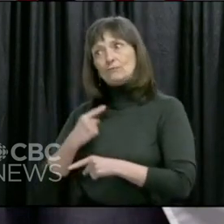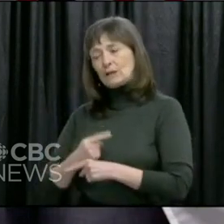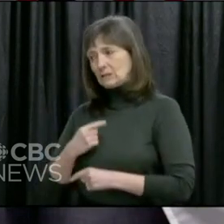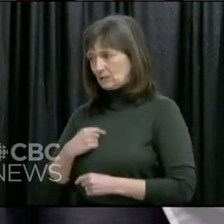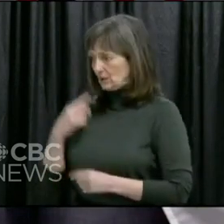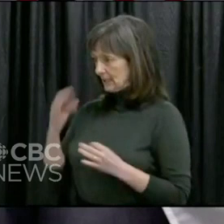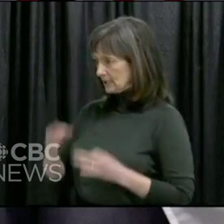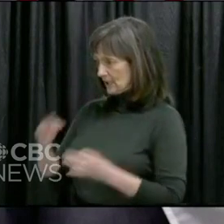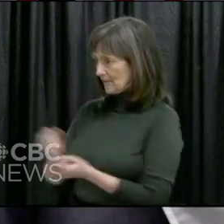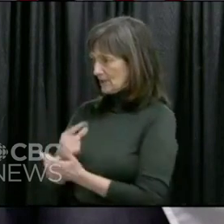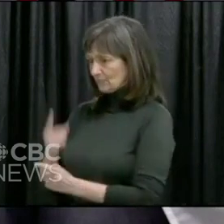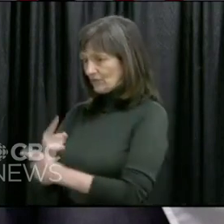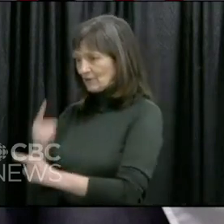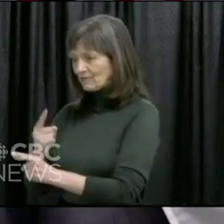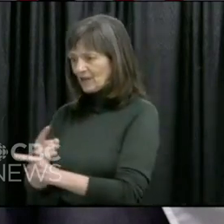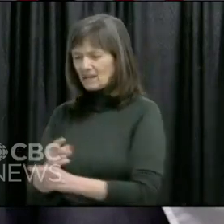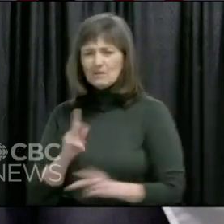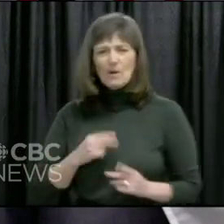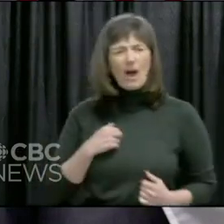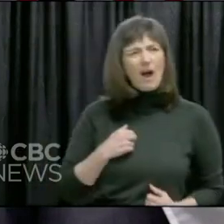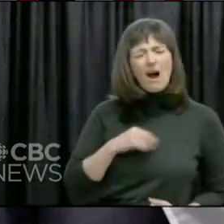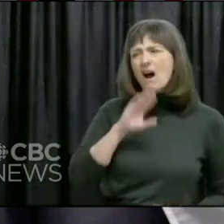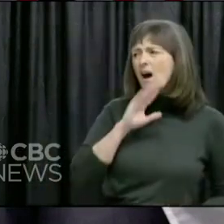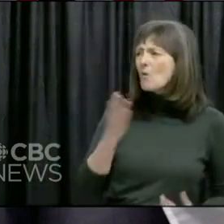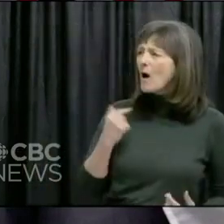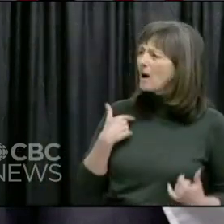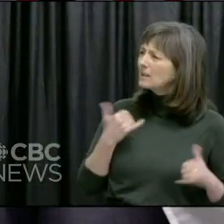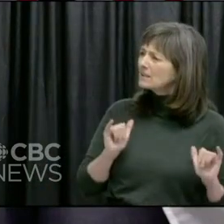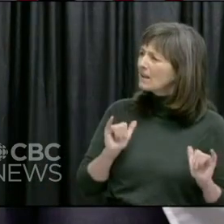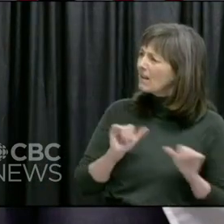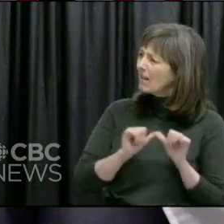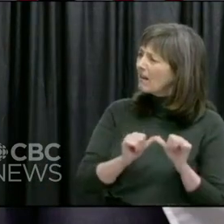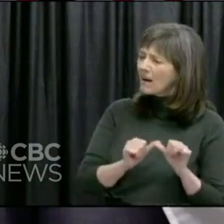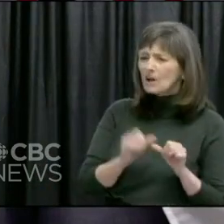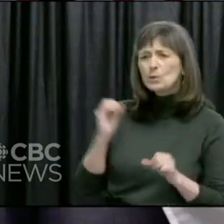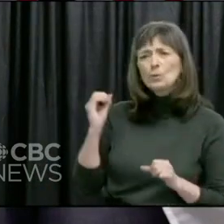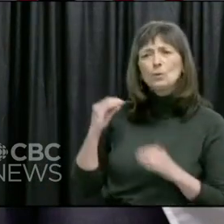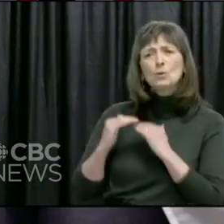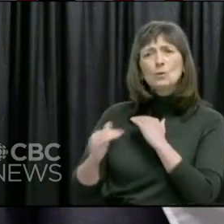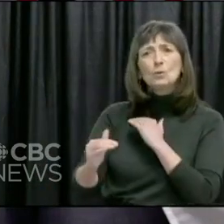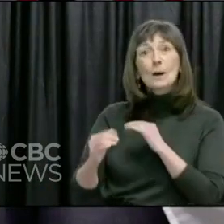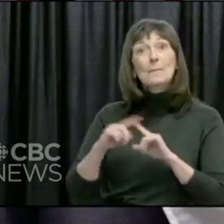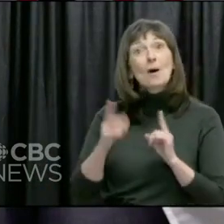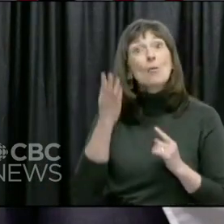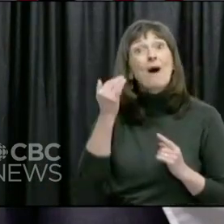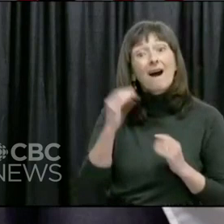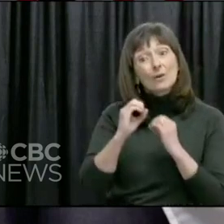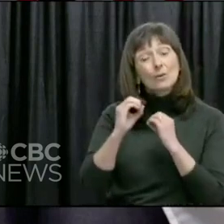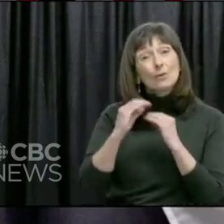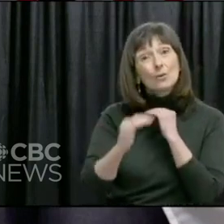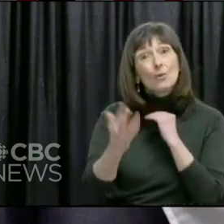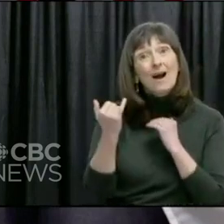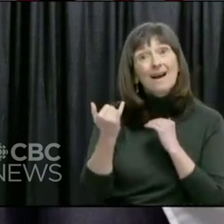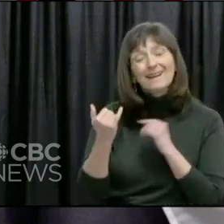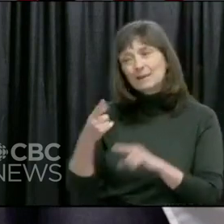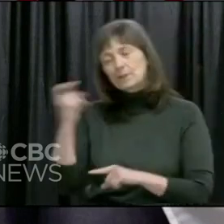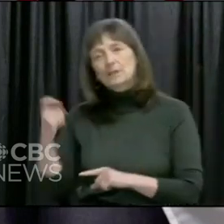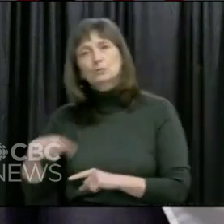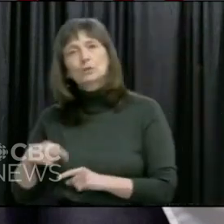getting frustrated, wondering why we must still adhere to the measures in place. When in actual fact, the reason we are not seeing any new cases